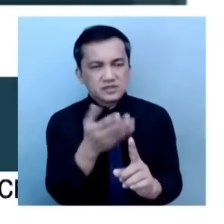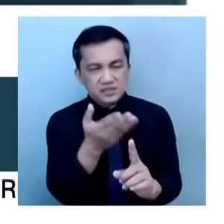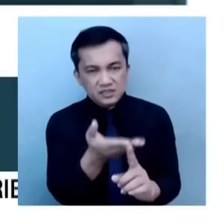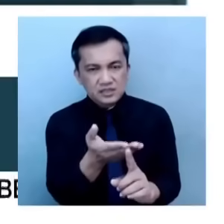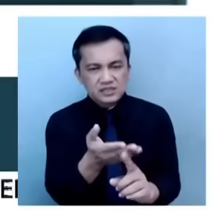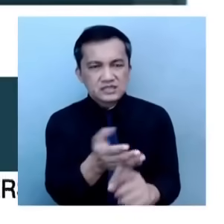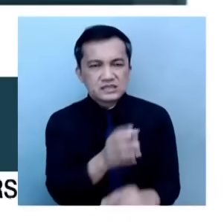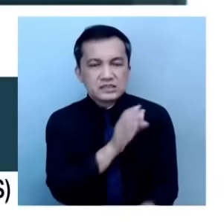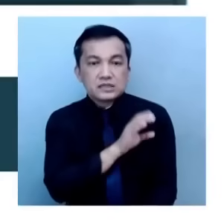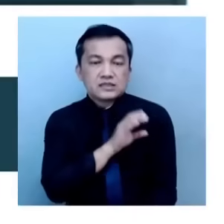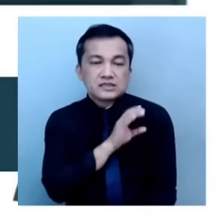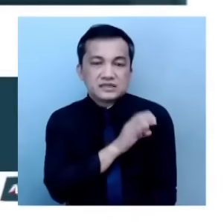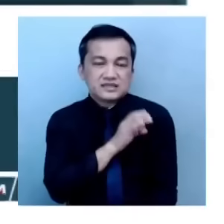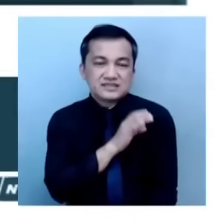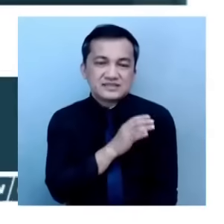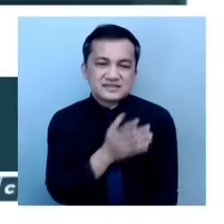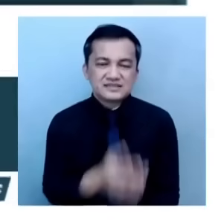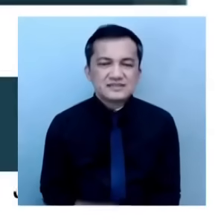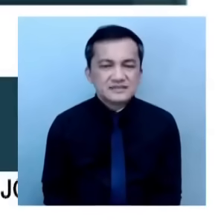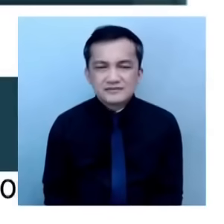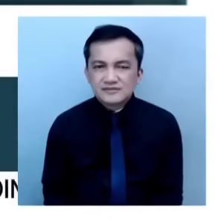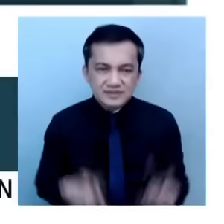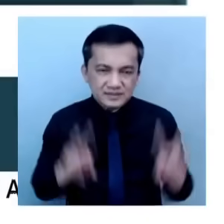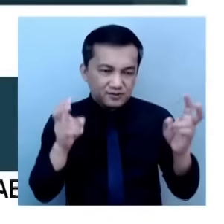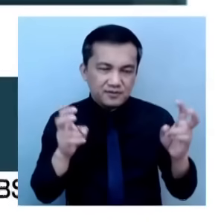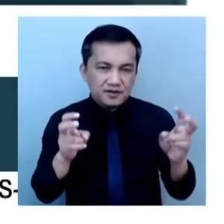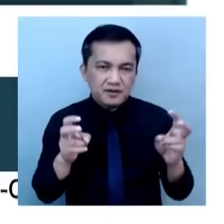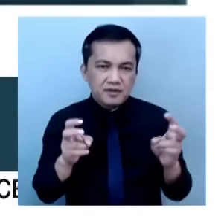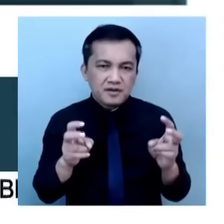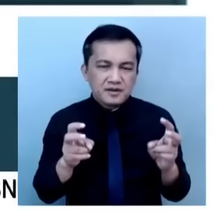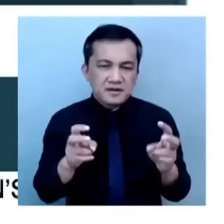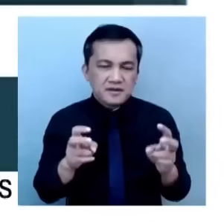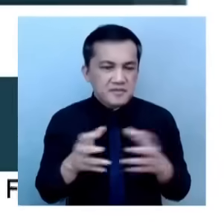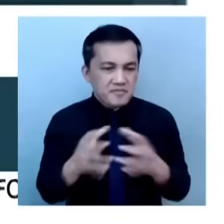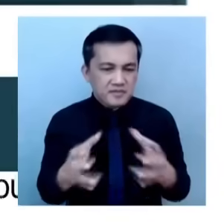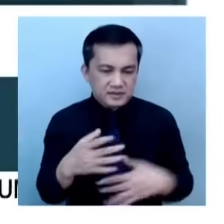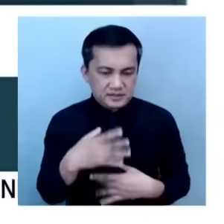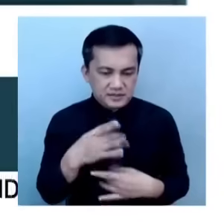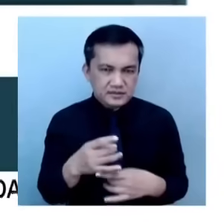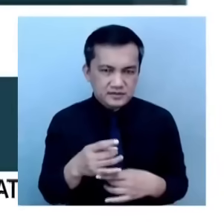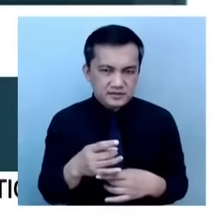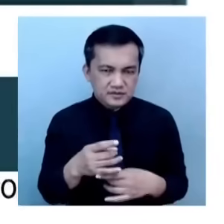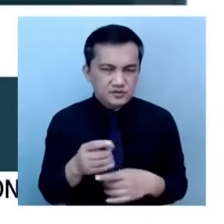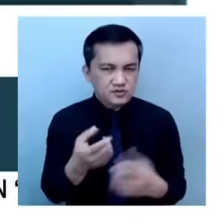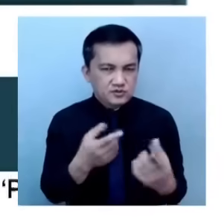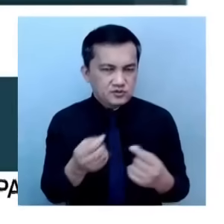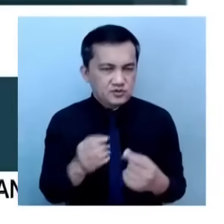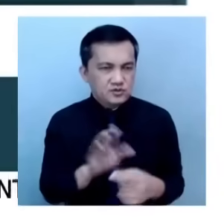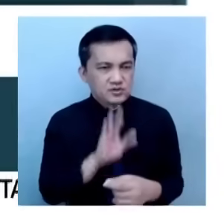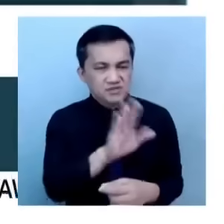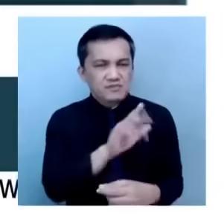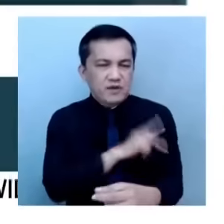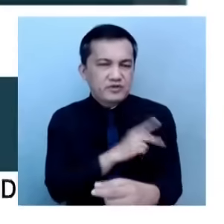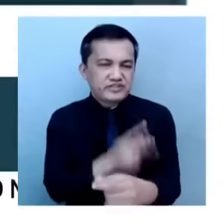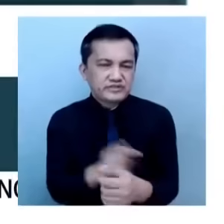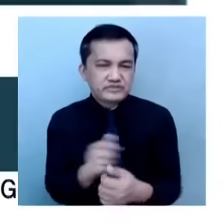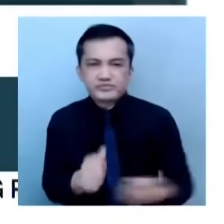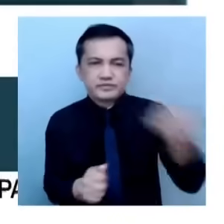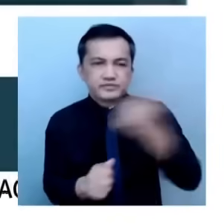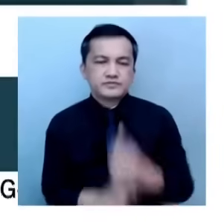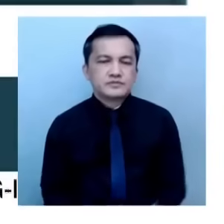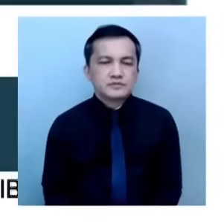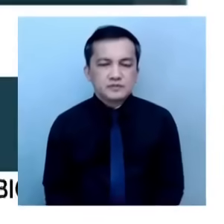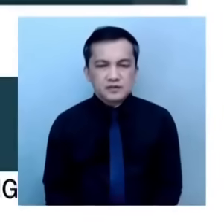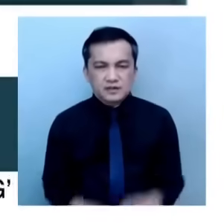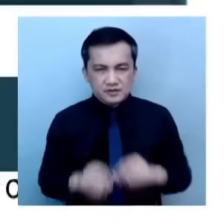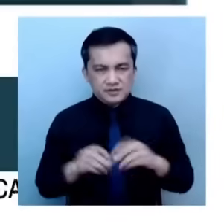being too much interested in perpetuating themselves in power and spreading their